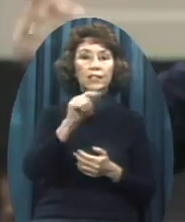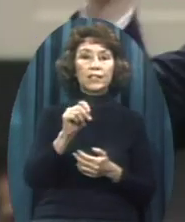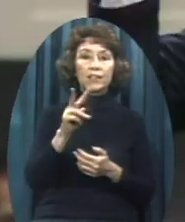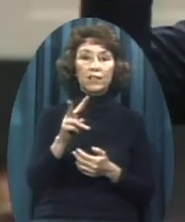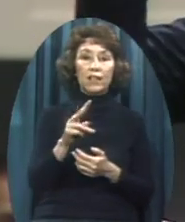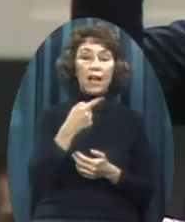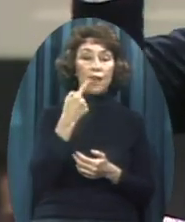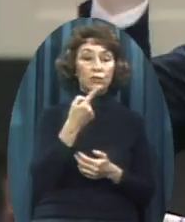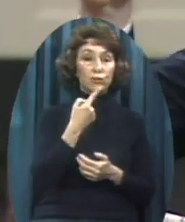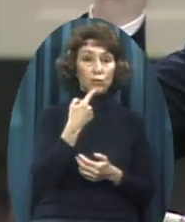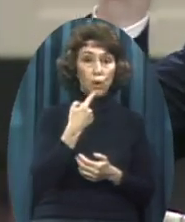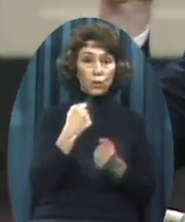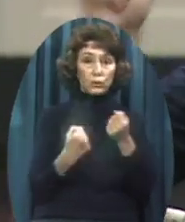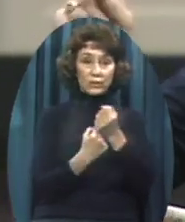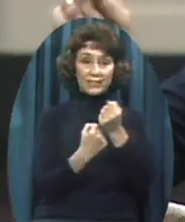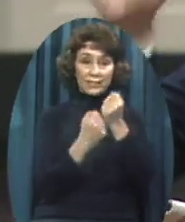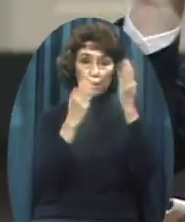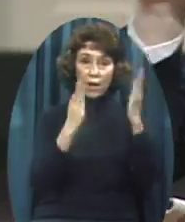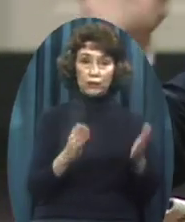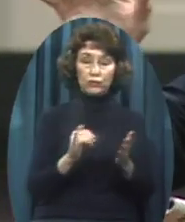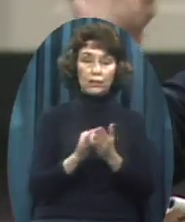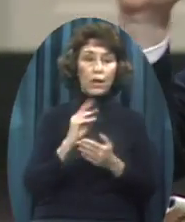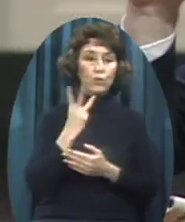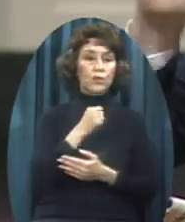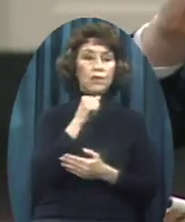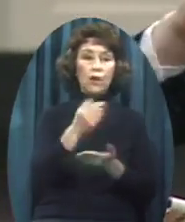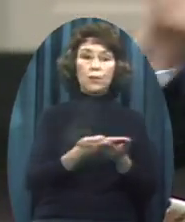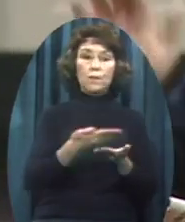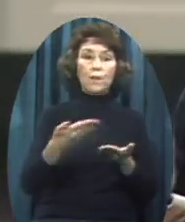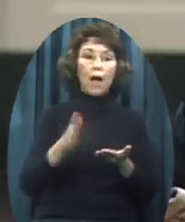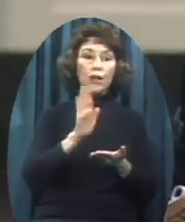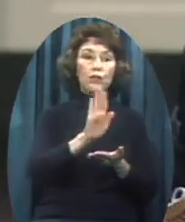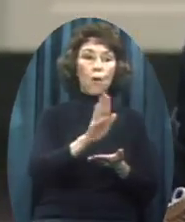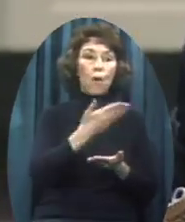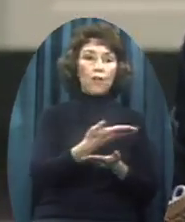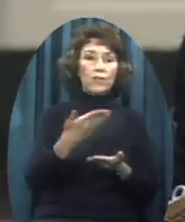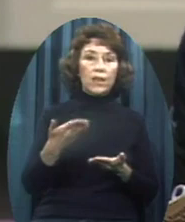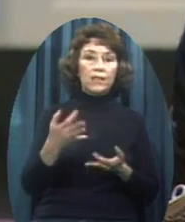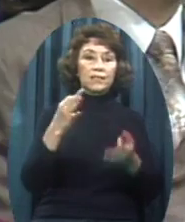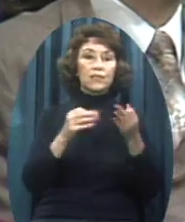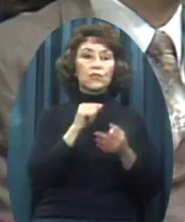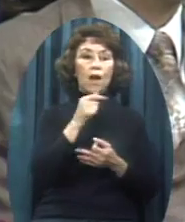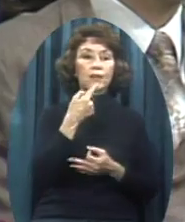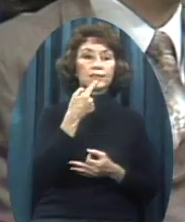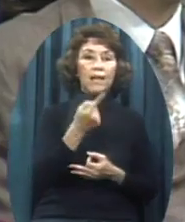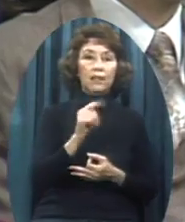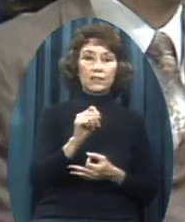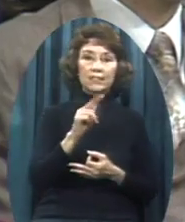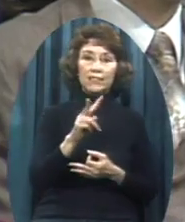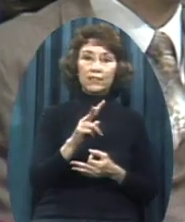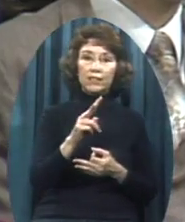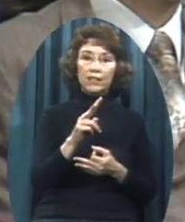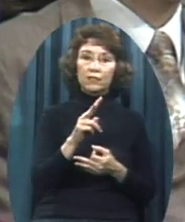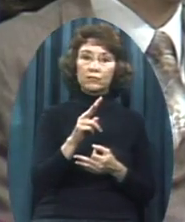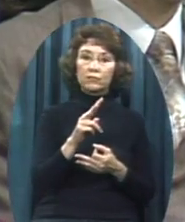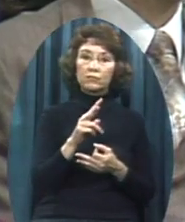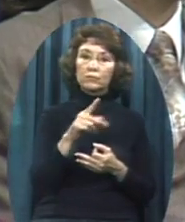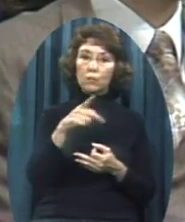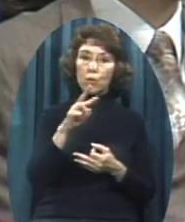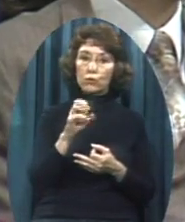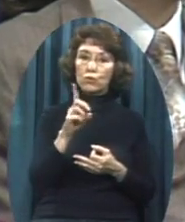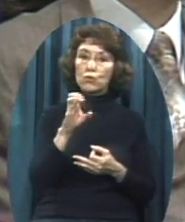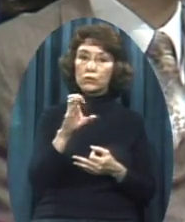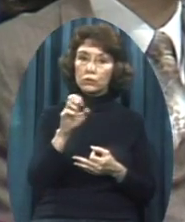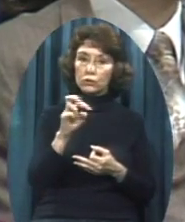networks to get television back to some reasonable level of sanity, moral sanity. And you know